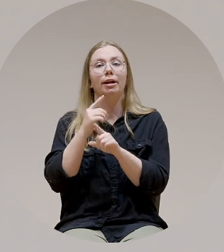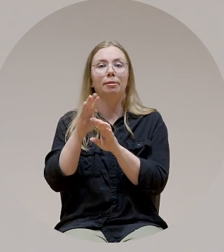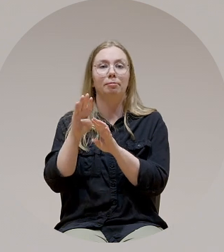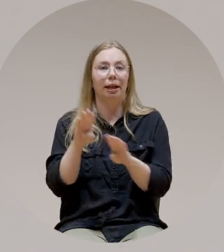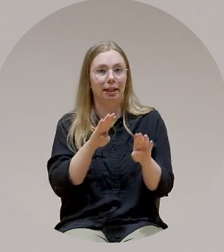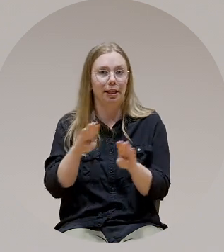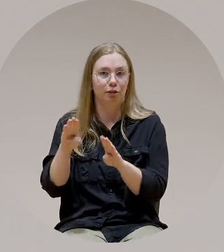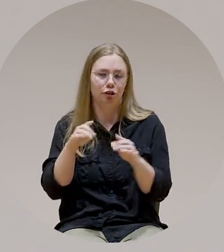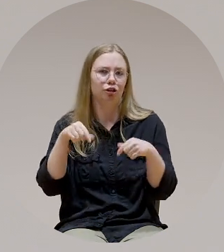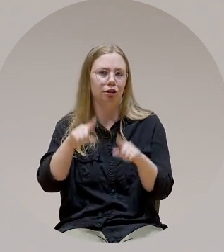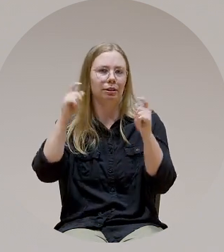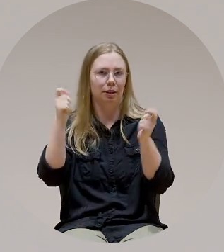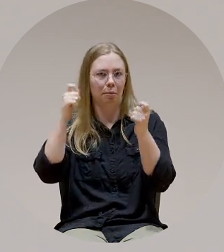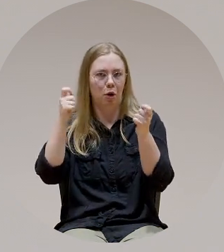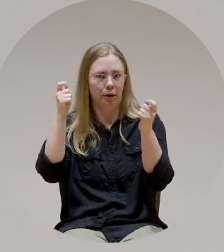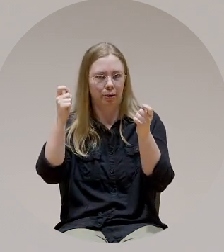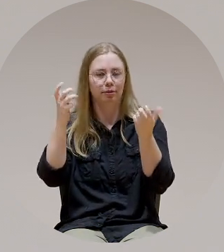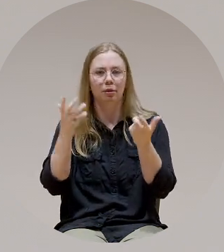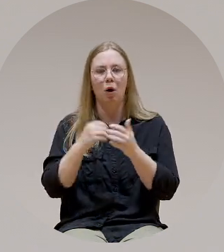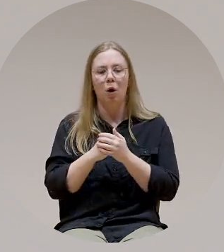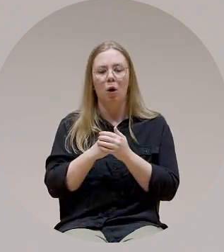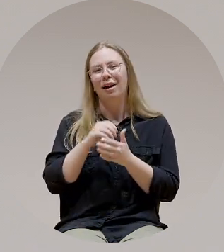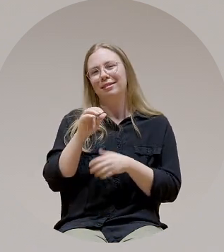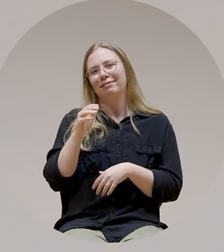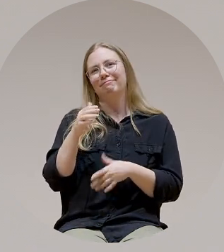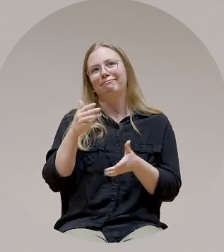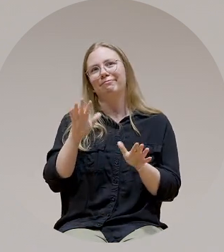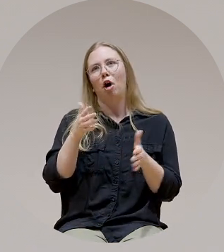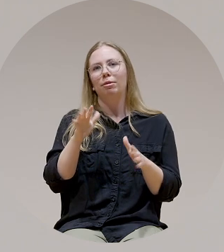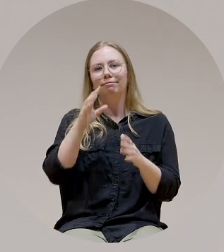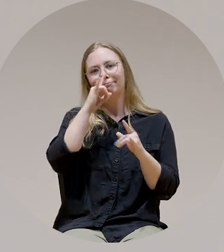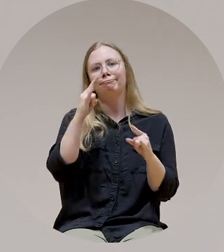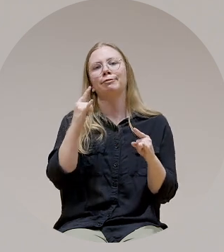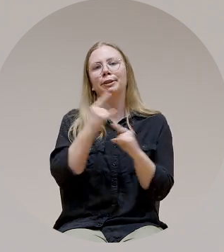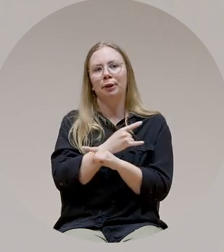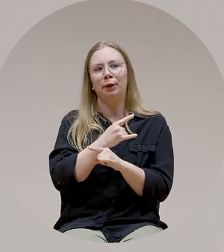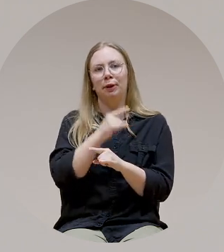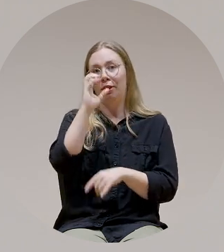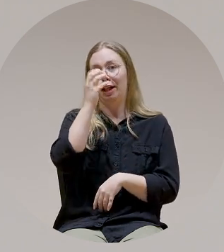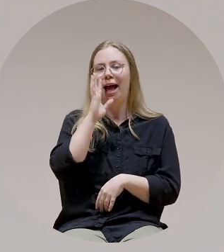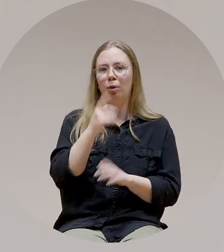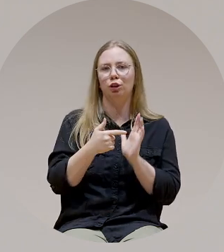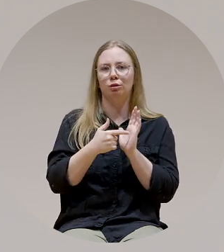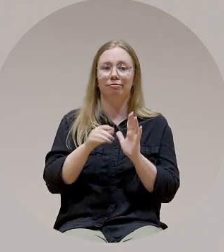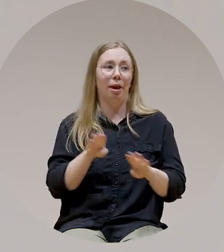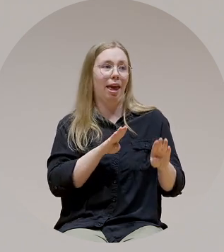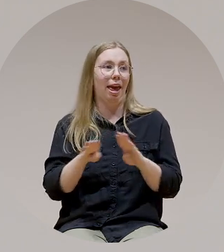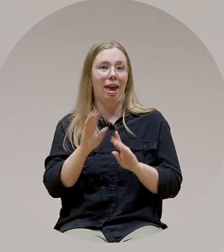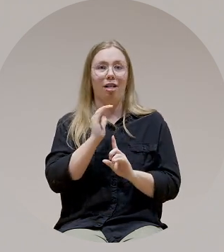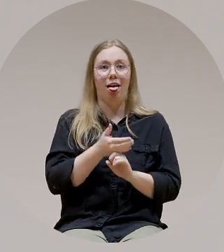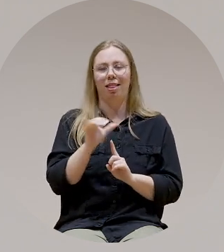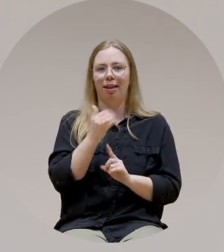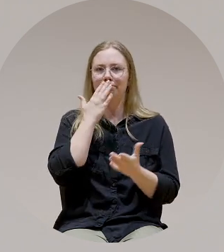performance during a ceremony. So making, they will do, it's almost satirical kind of representation of inappropriate